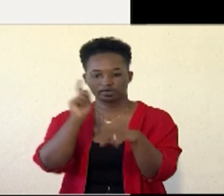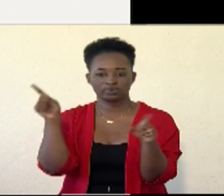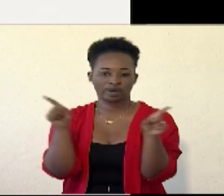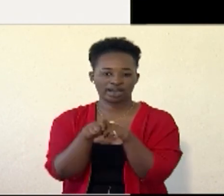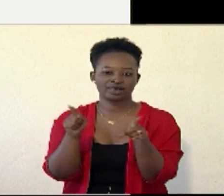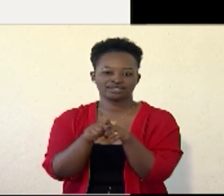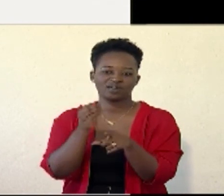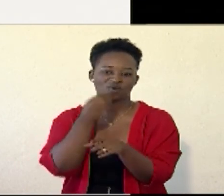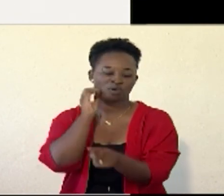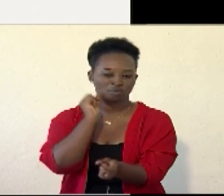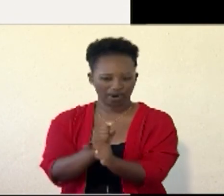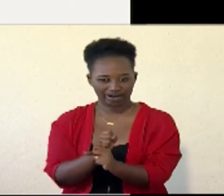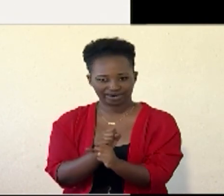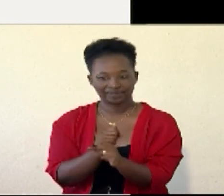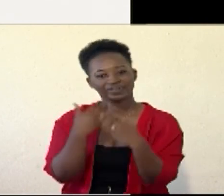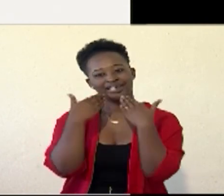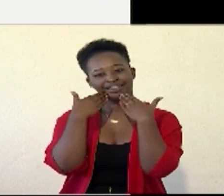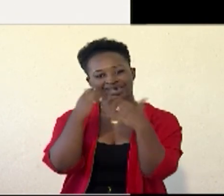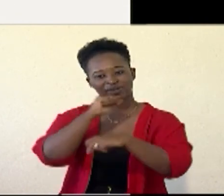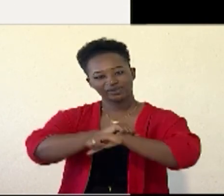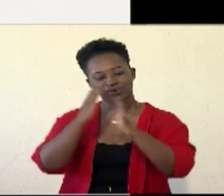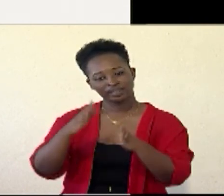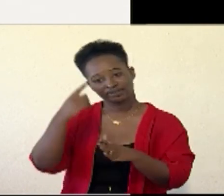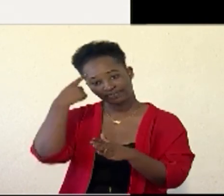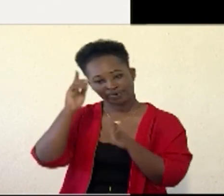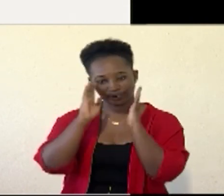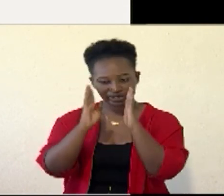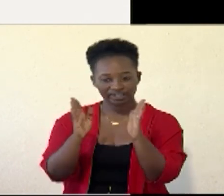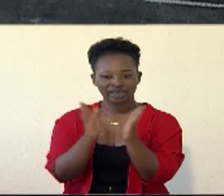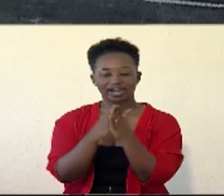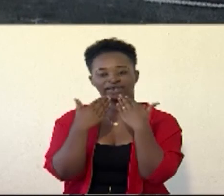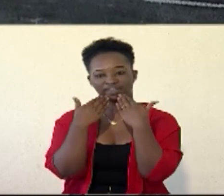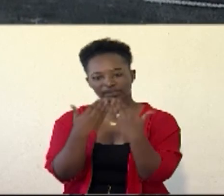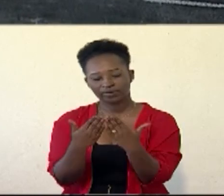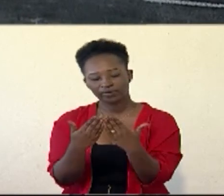as the homework. Thank you, learners, for watching, and thank you